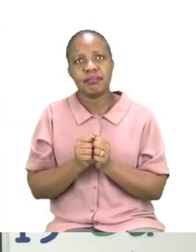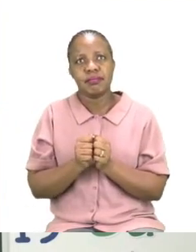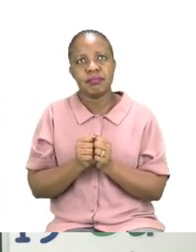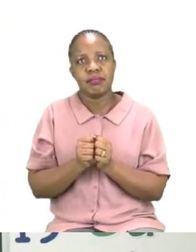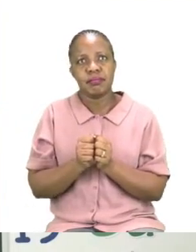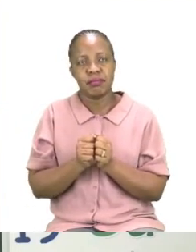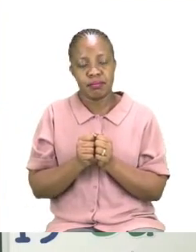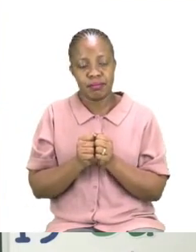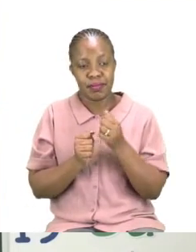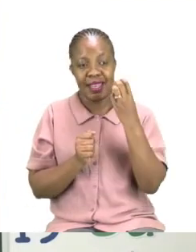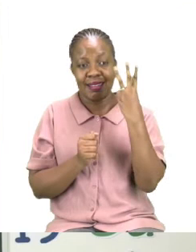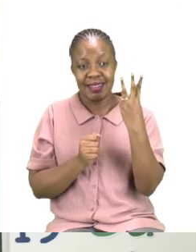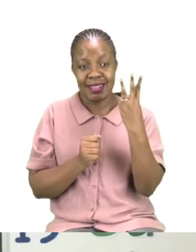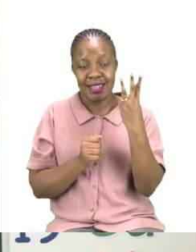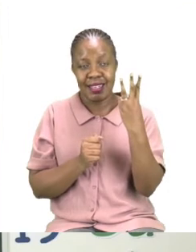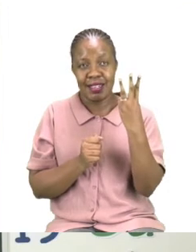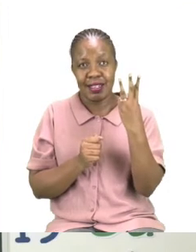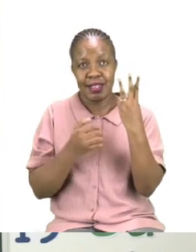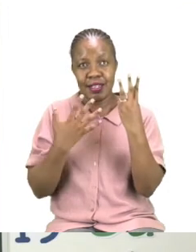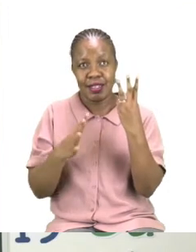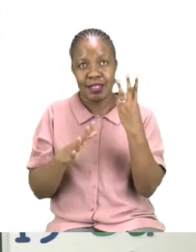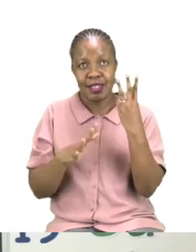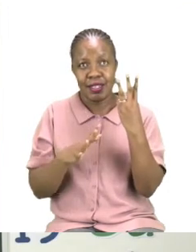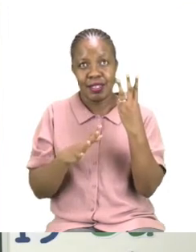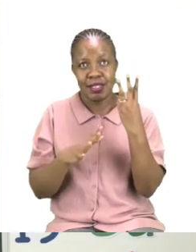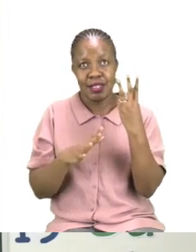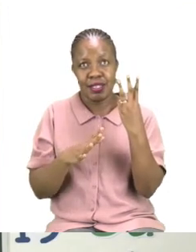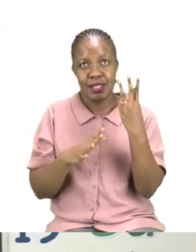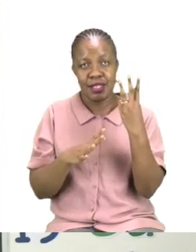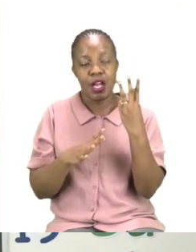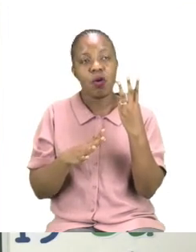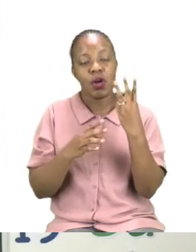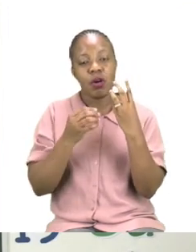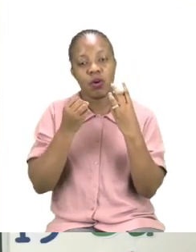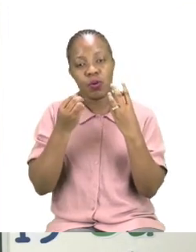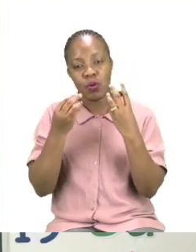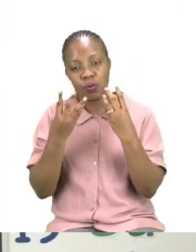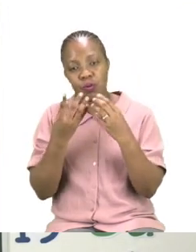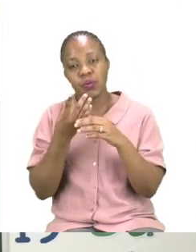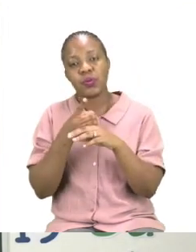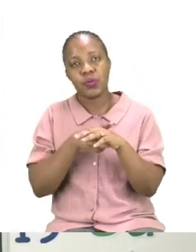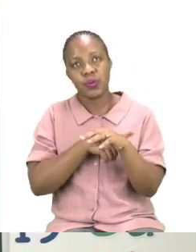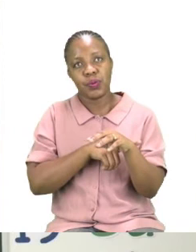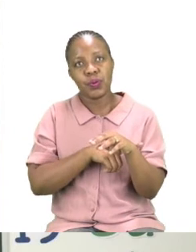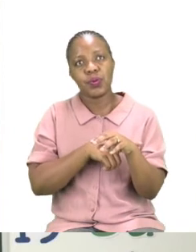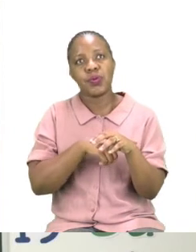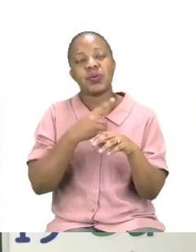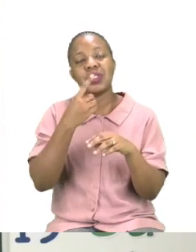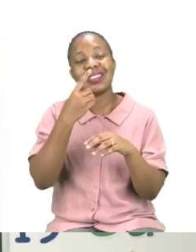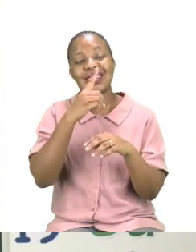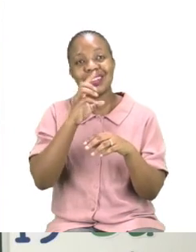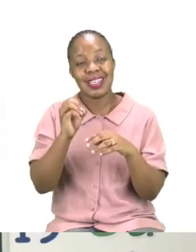We have 3 here, so we're going to count on until we get to 10, making our number 4